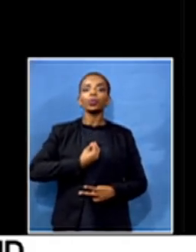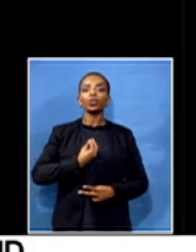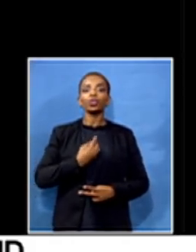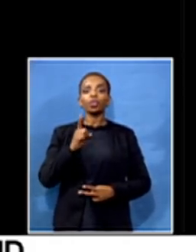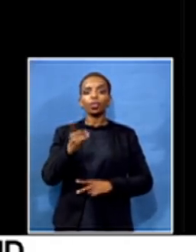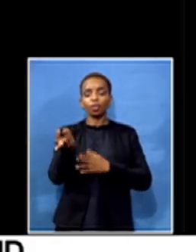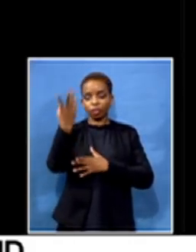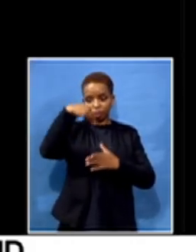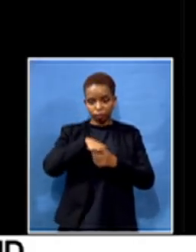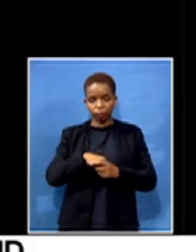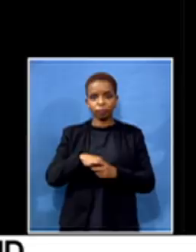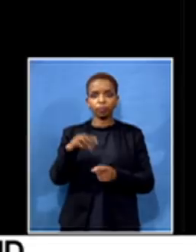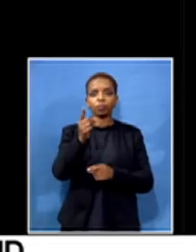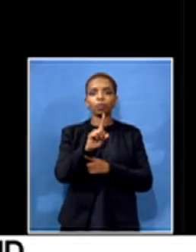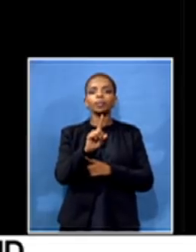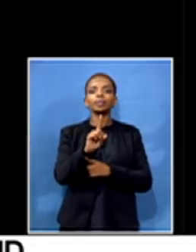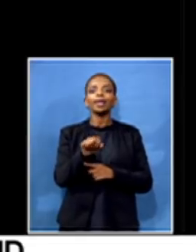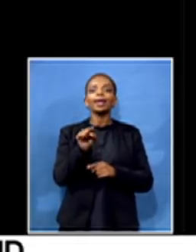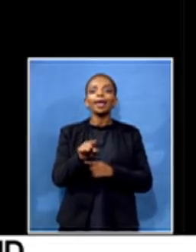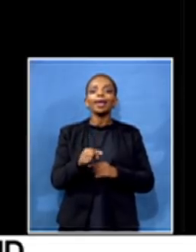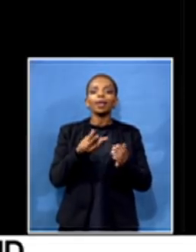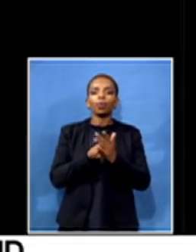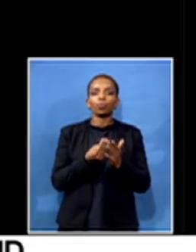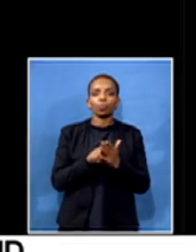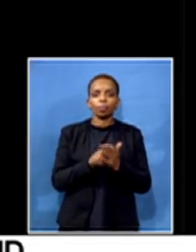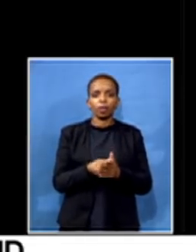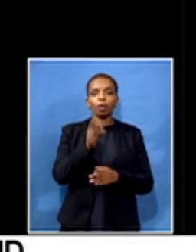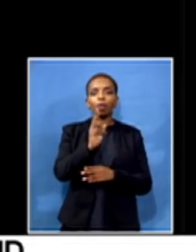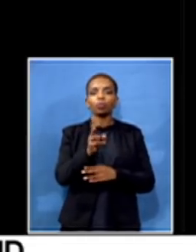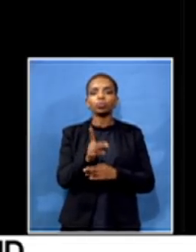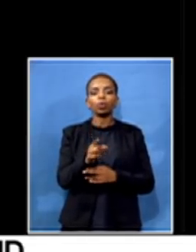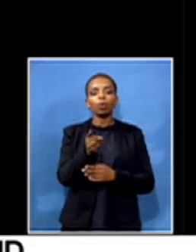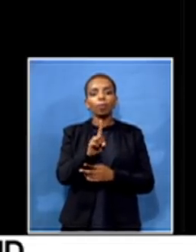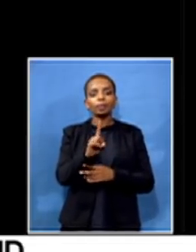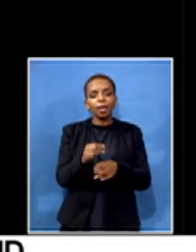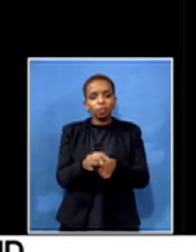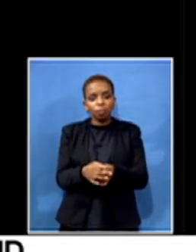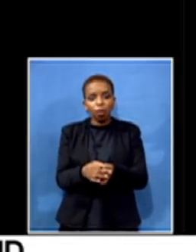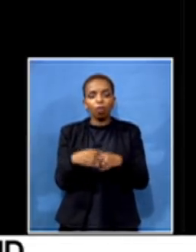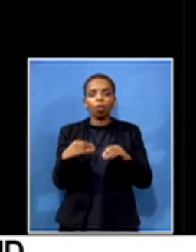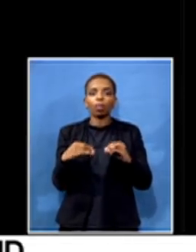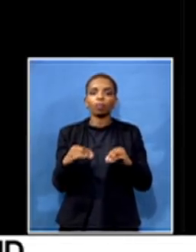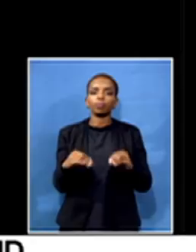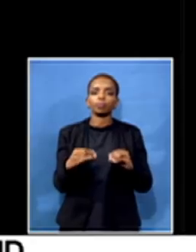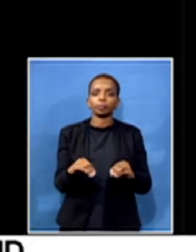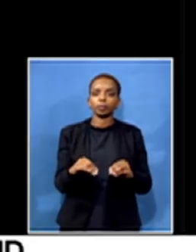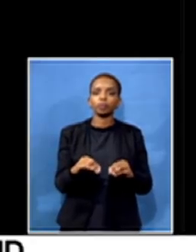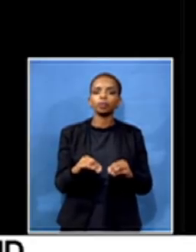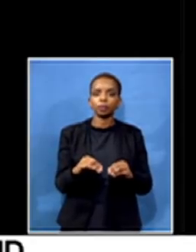economy, and we have to look at small and medium enterprises, and